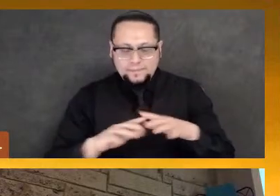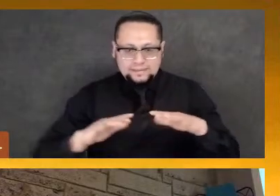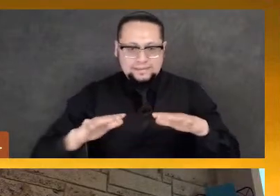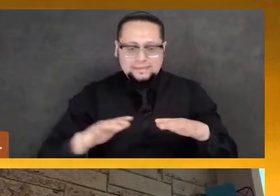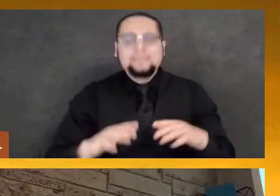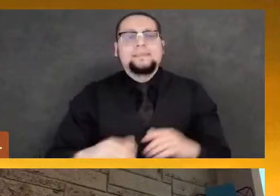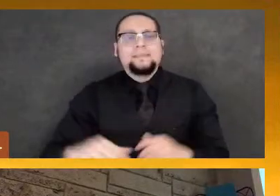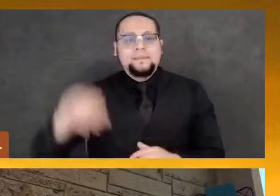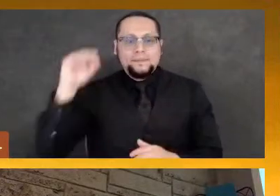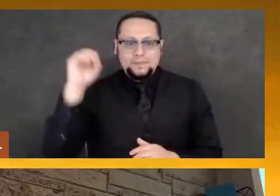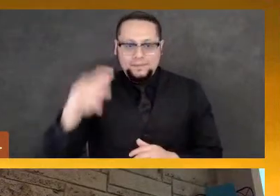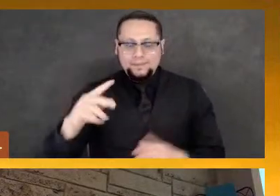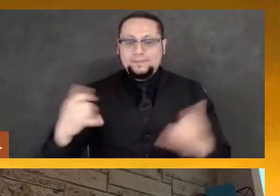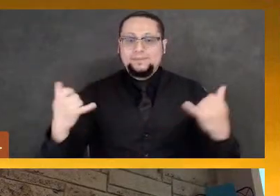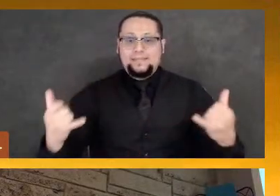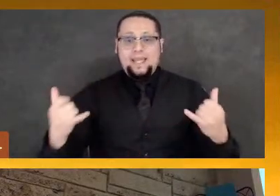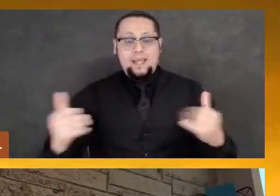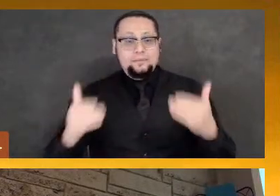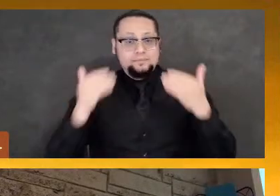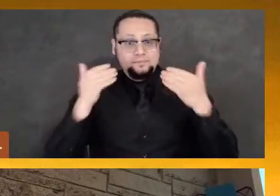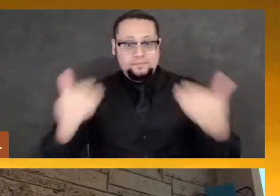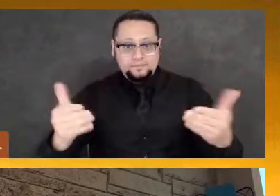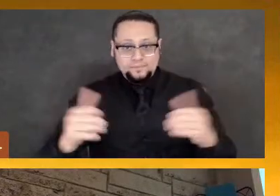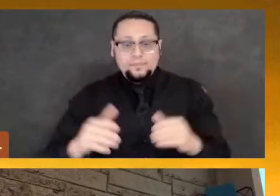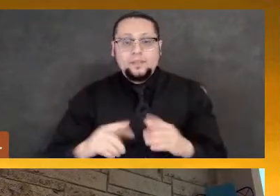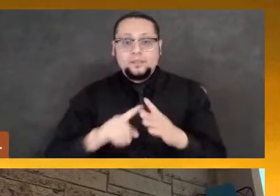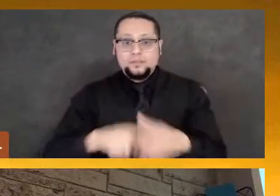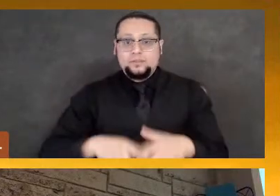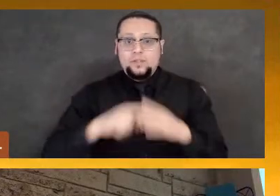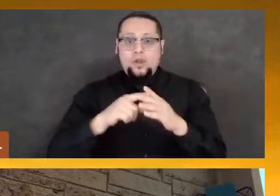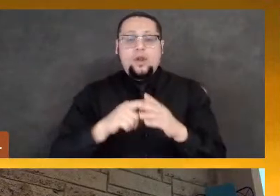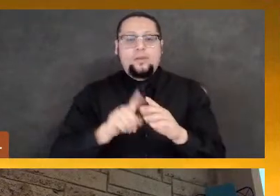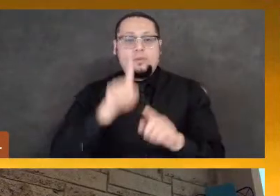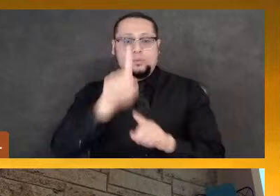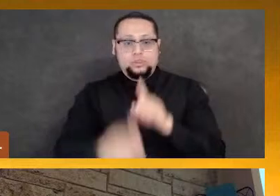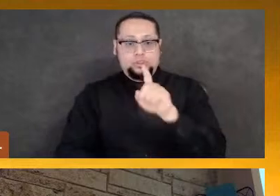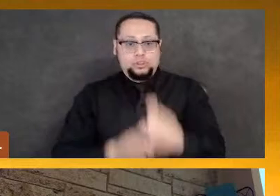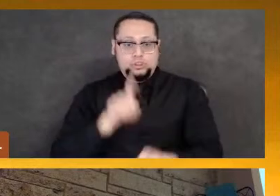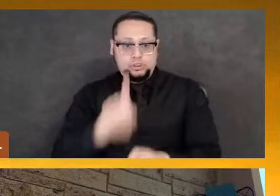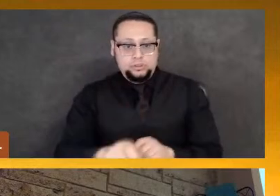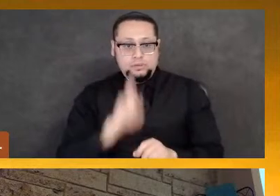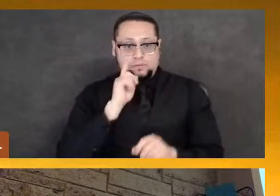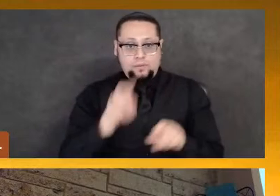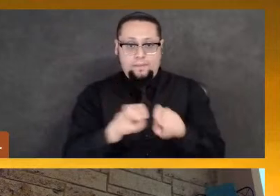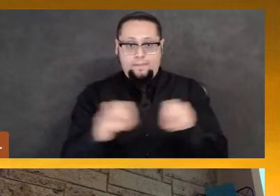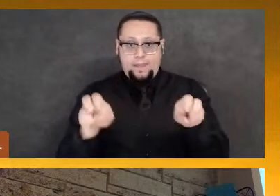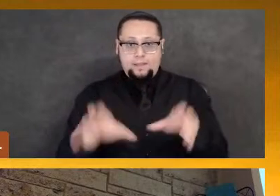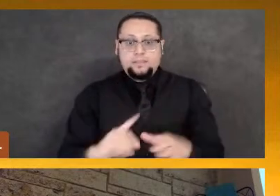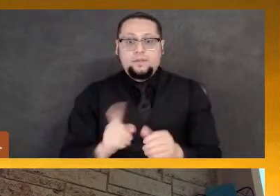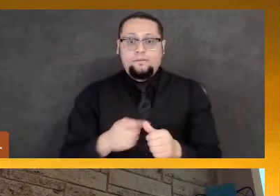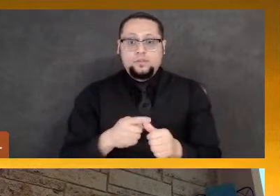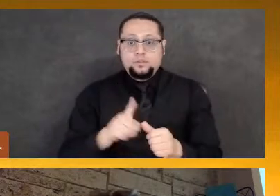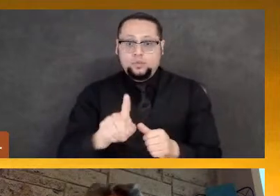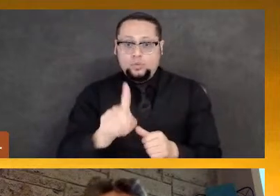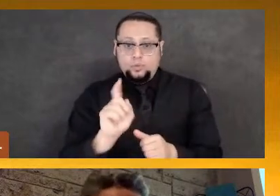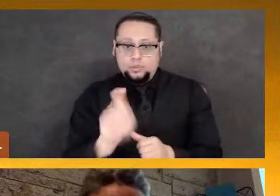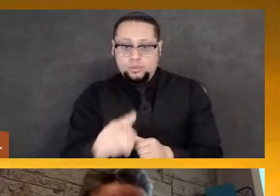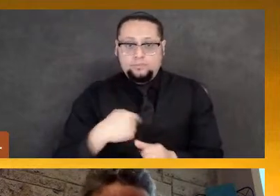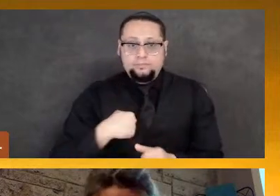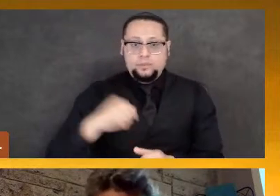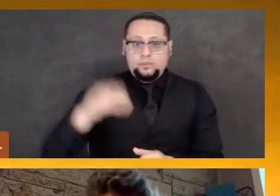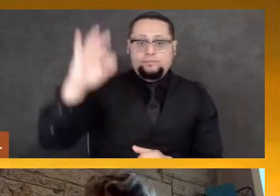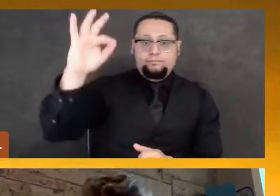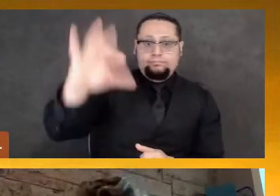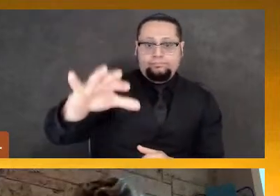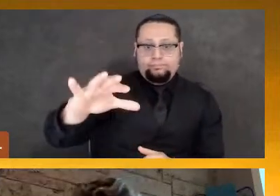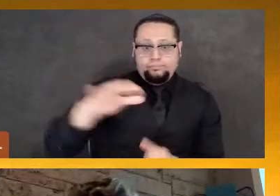At this moment, we were going to go ahead and start our Q&A with the panelists. The first question that I am going to ask